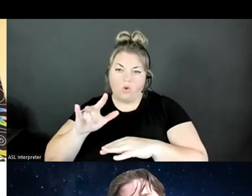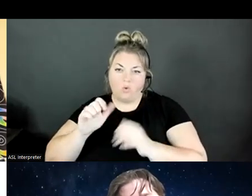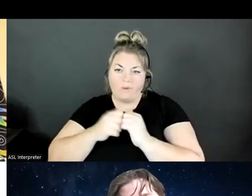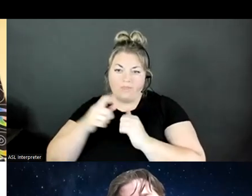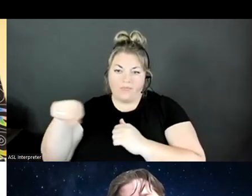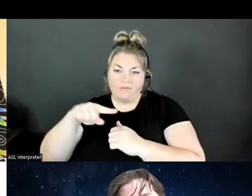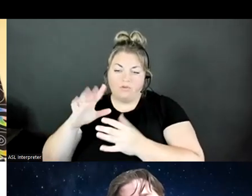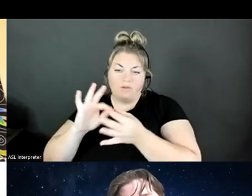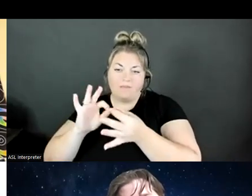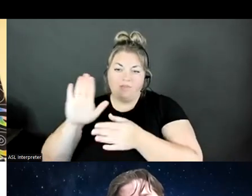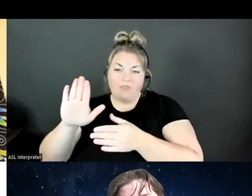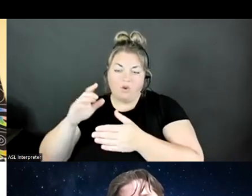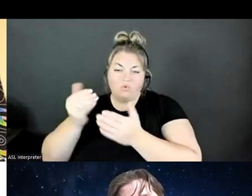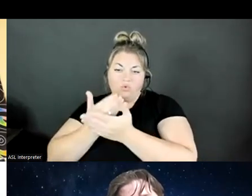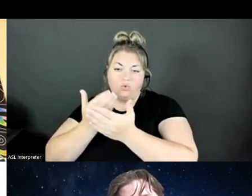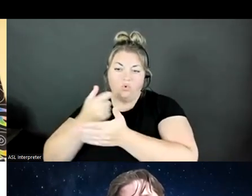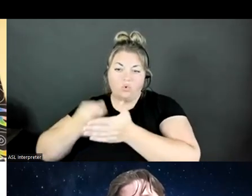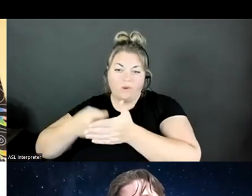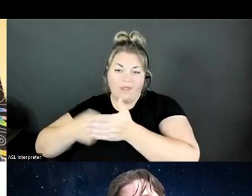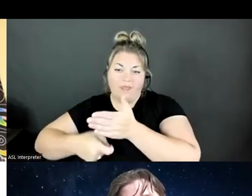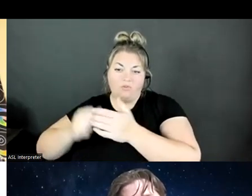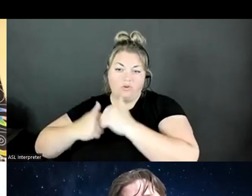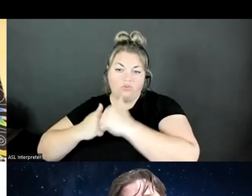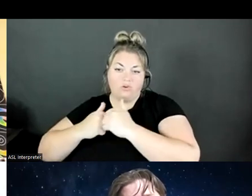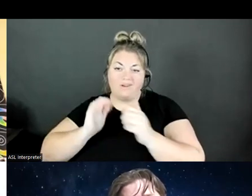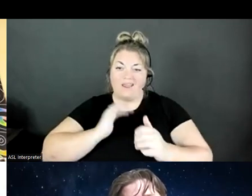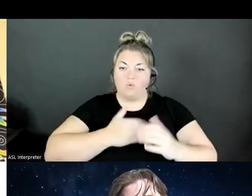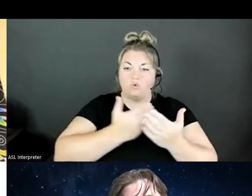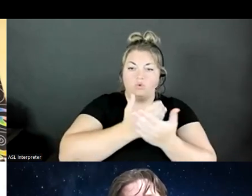RAY structure and our new BOSSO structure. Not the